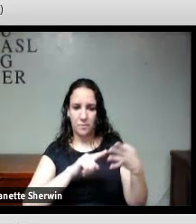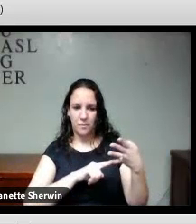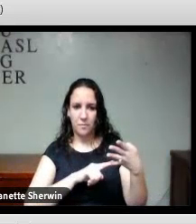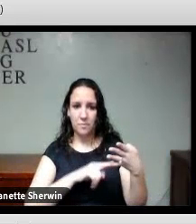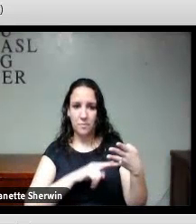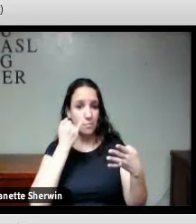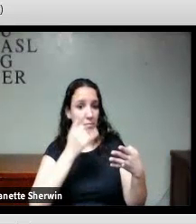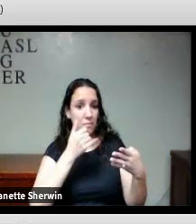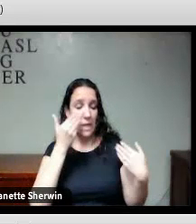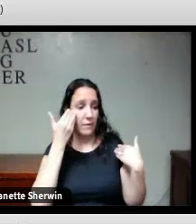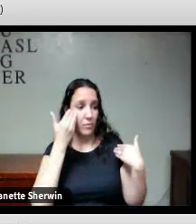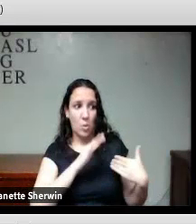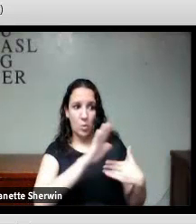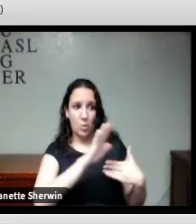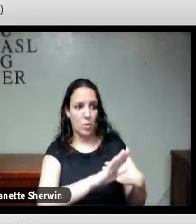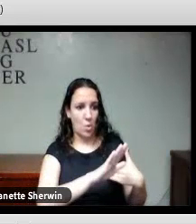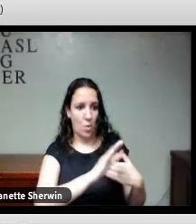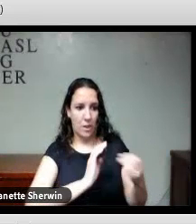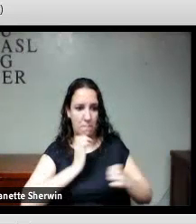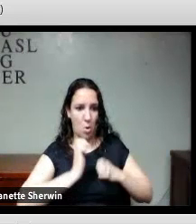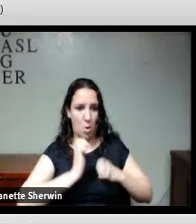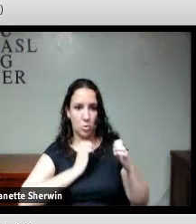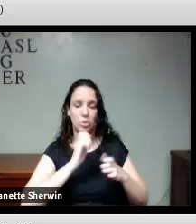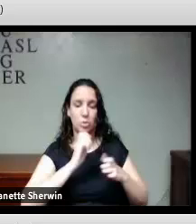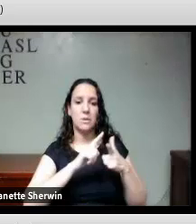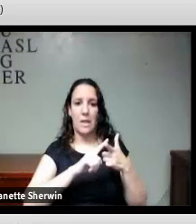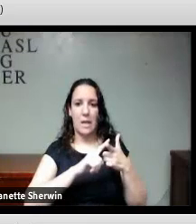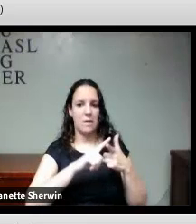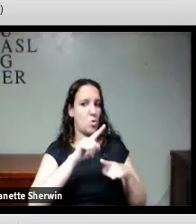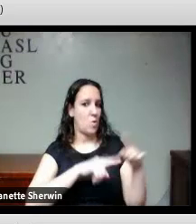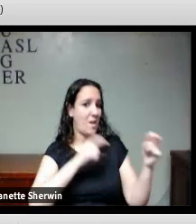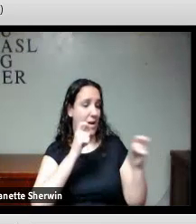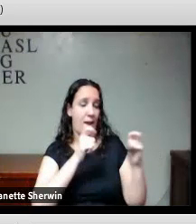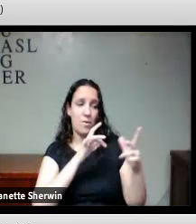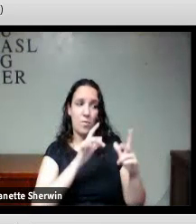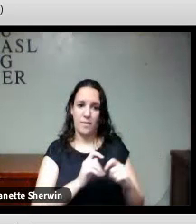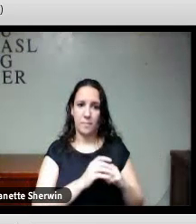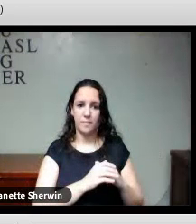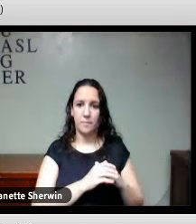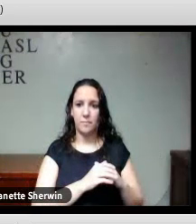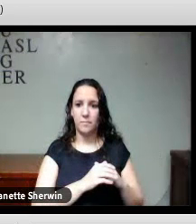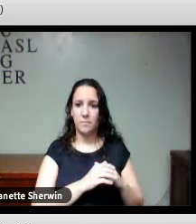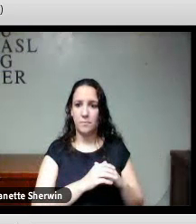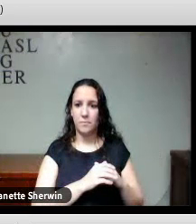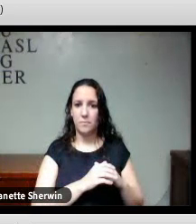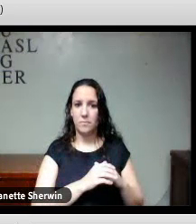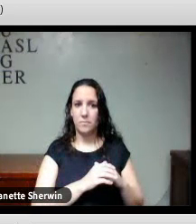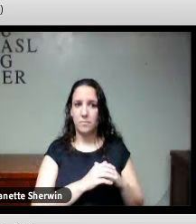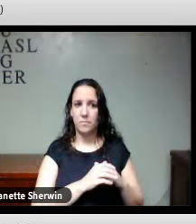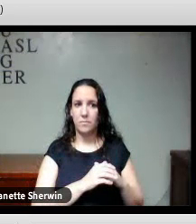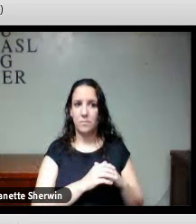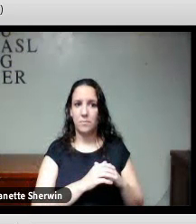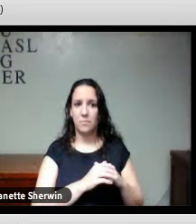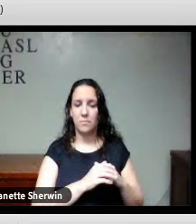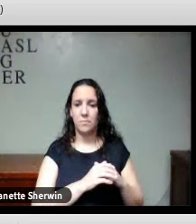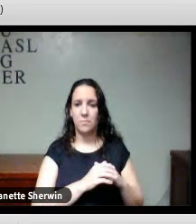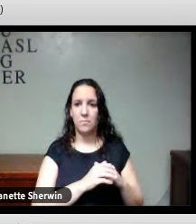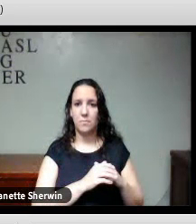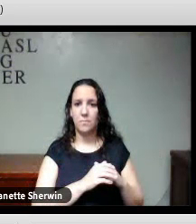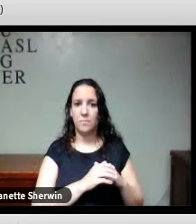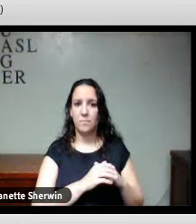emotions popping up and you learn how to handle those. And one of the questions I love to ask people is, when we're getting defensive, rather